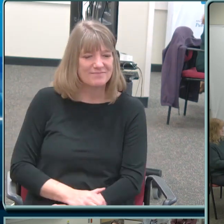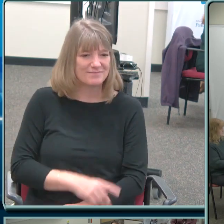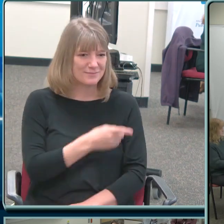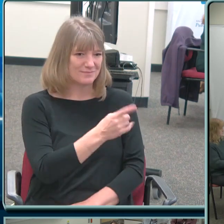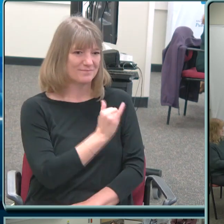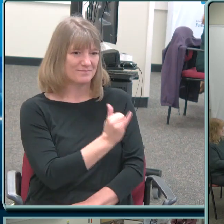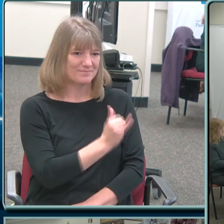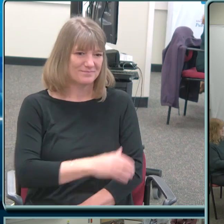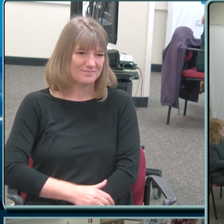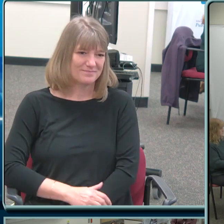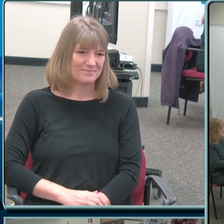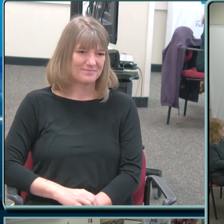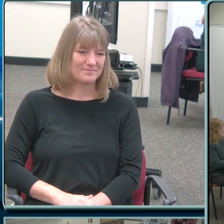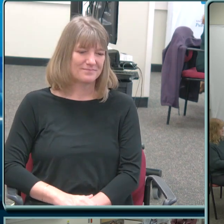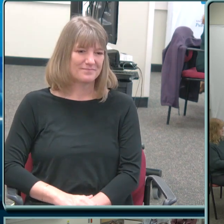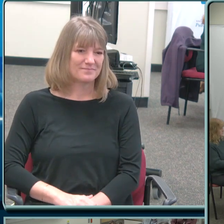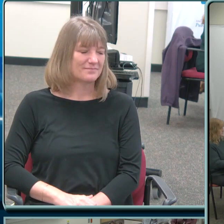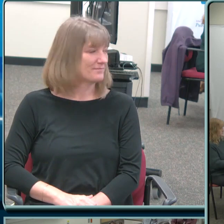as well.